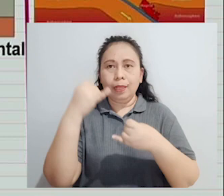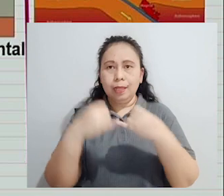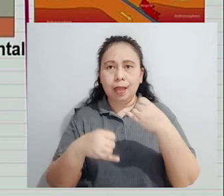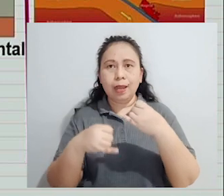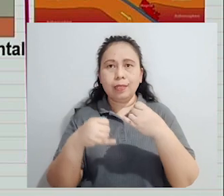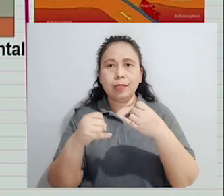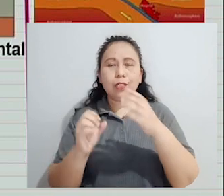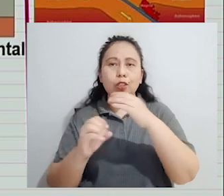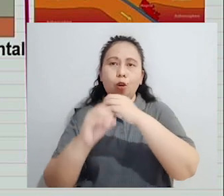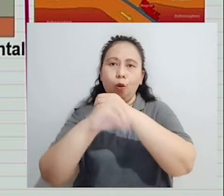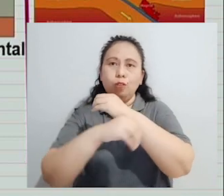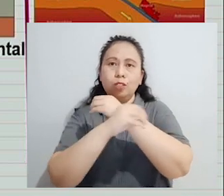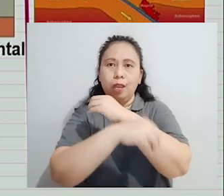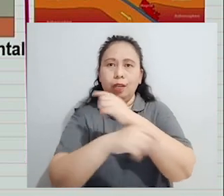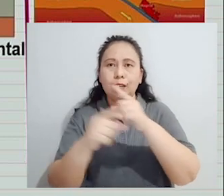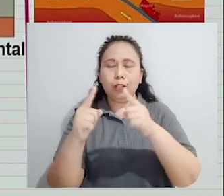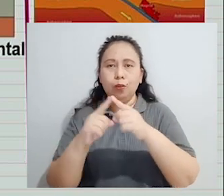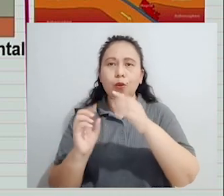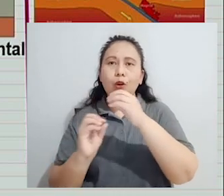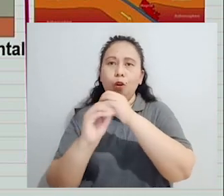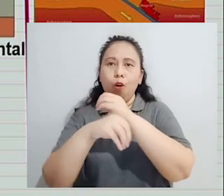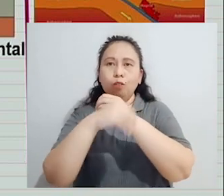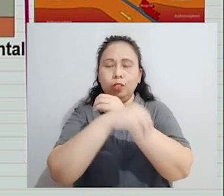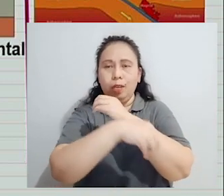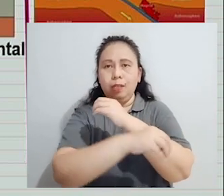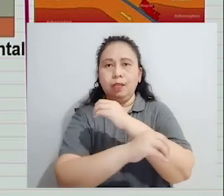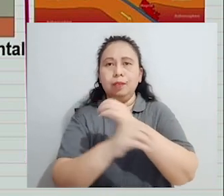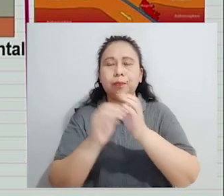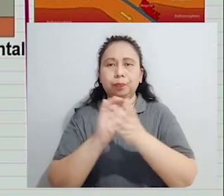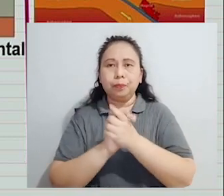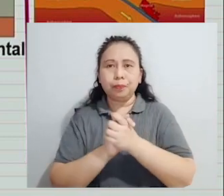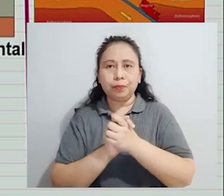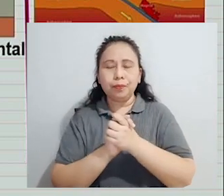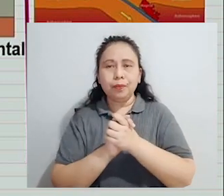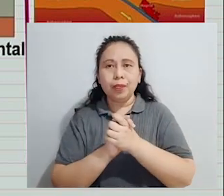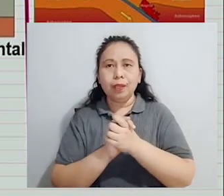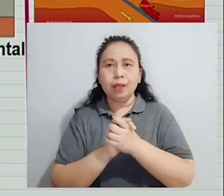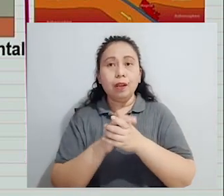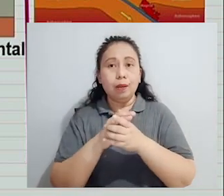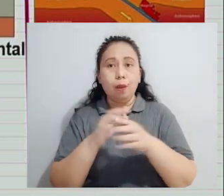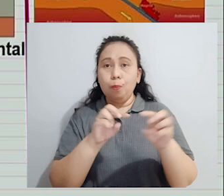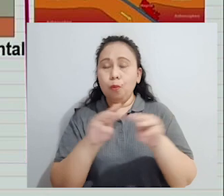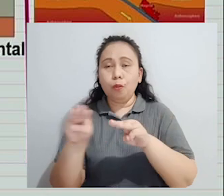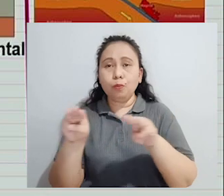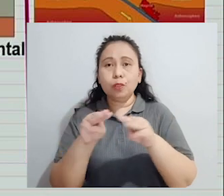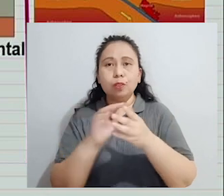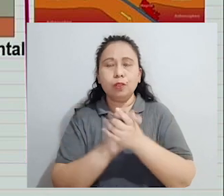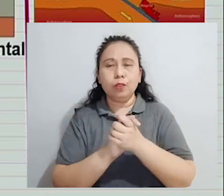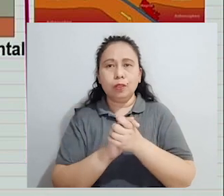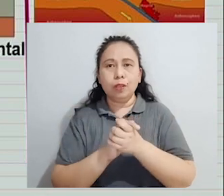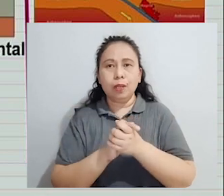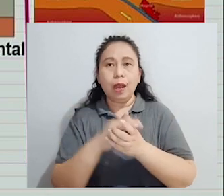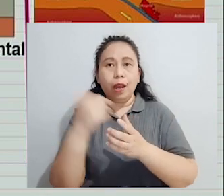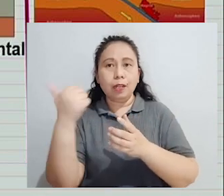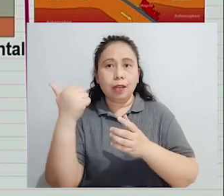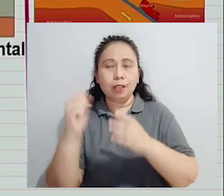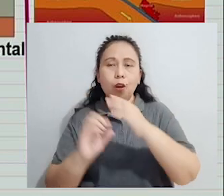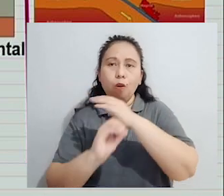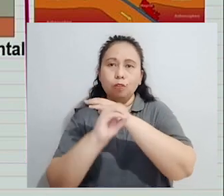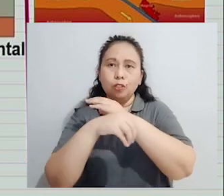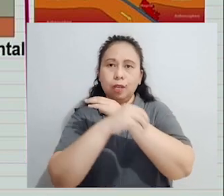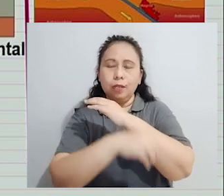oceanic convergence. As the name implies, an oceanic plate moves toward another oceanic